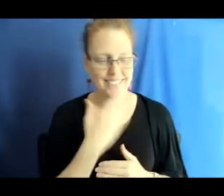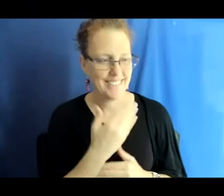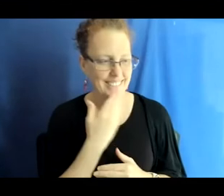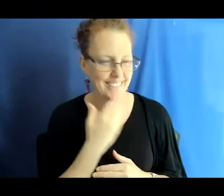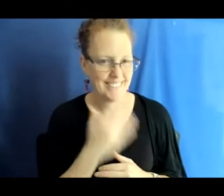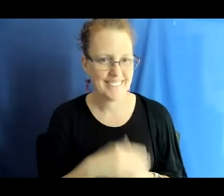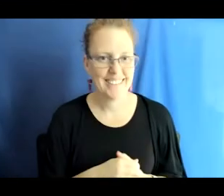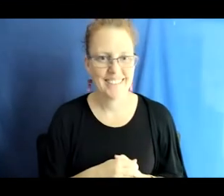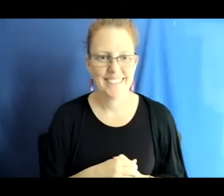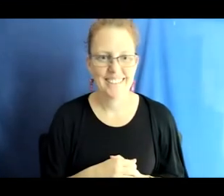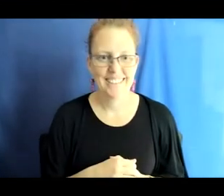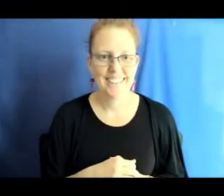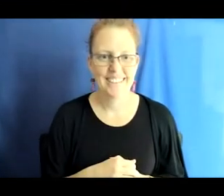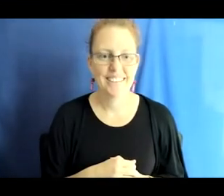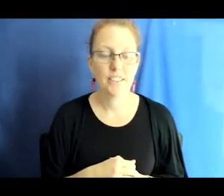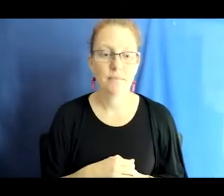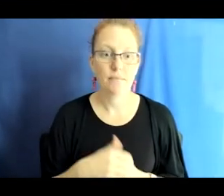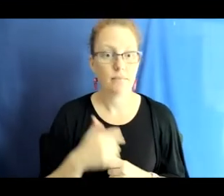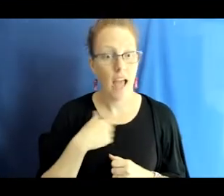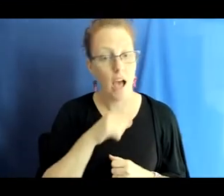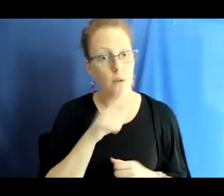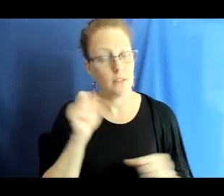No, I was really blown. I was blown away